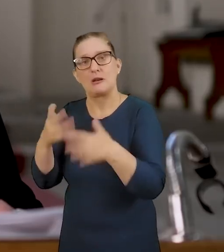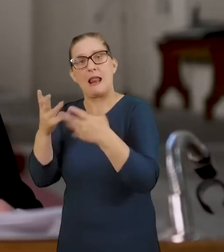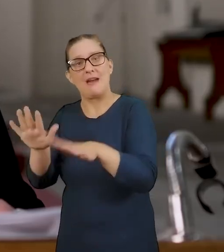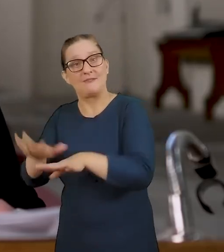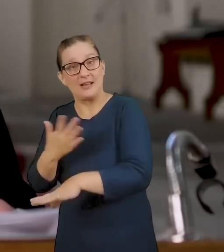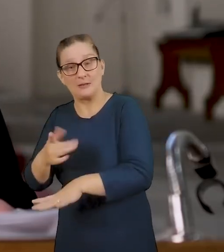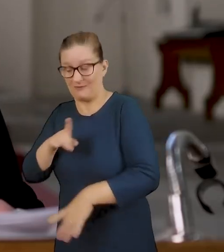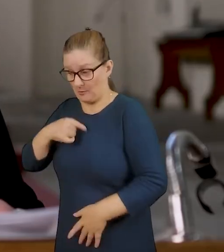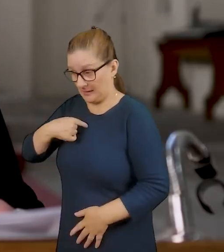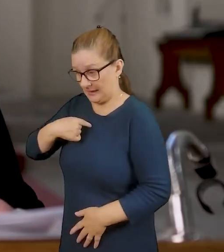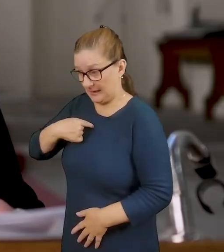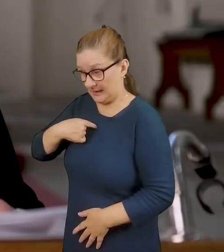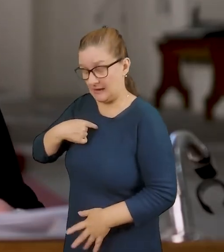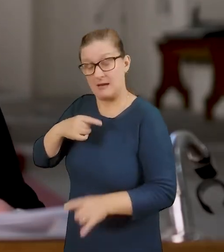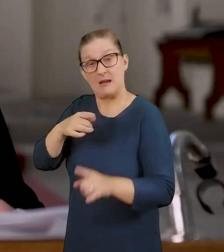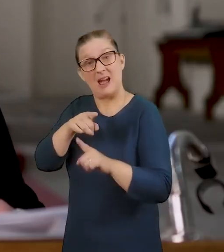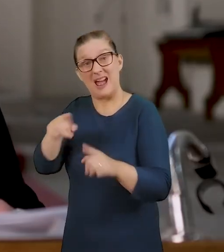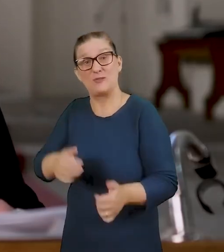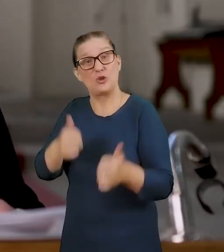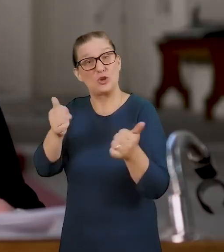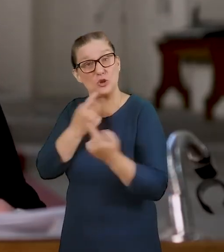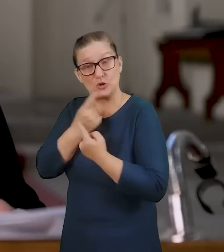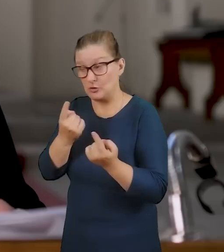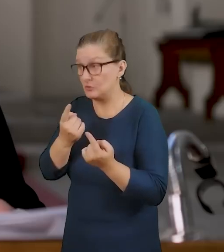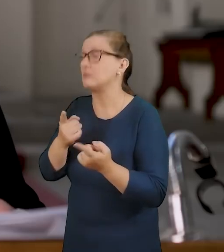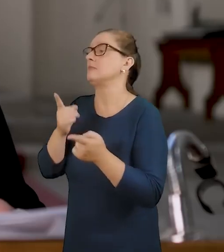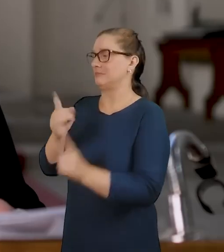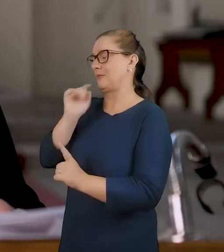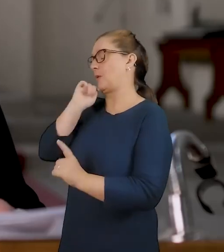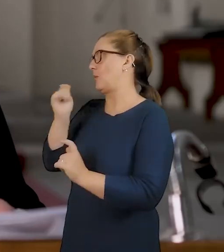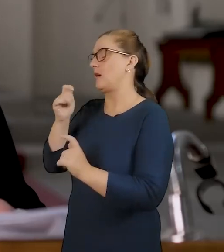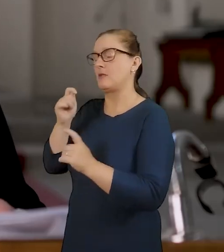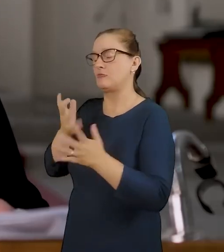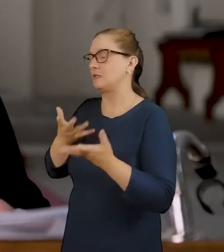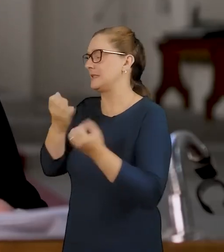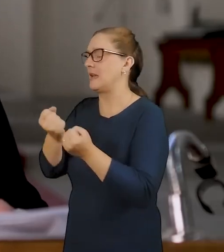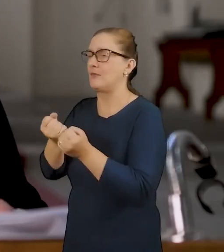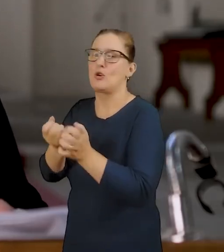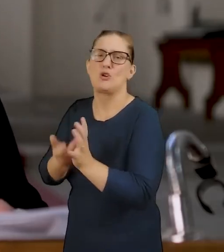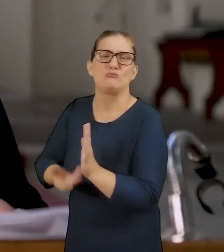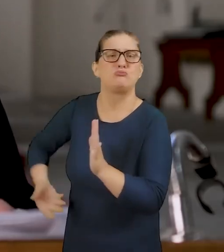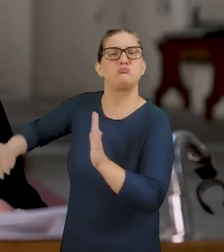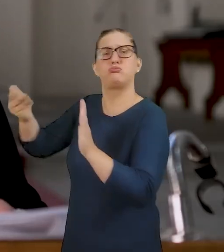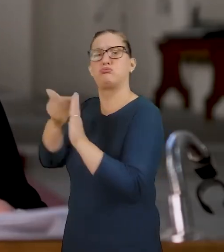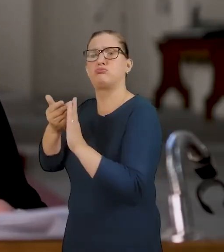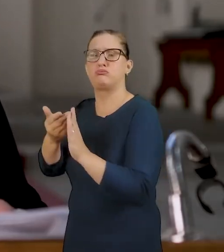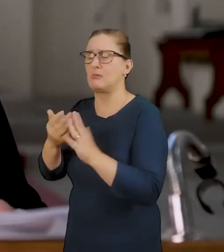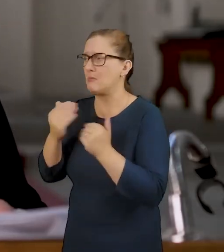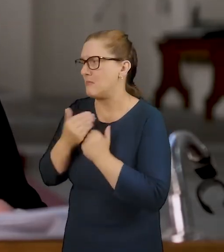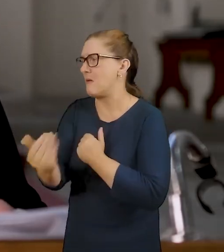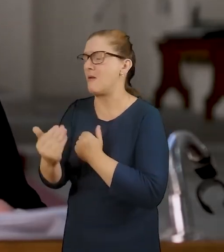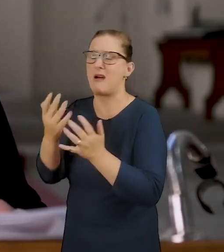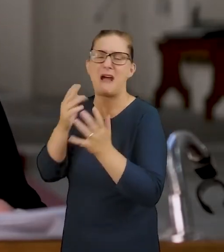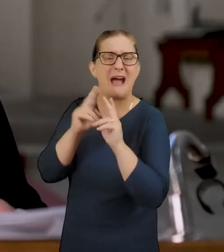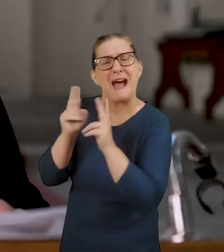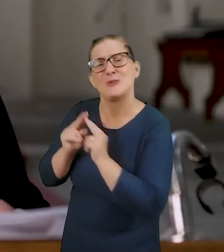or father or children or fields for my sake and for the sake of the good news, who will not receive 100-fold now